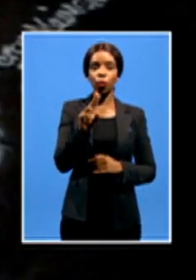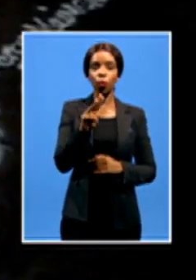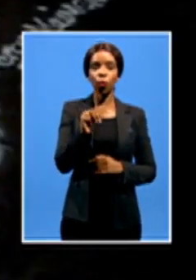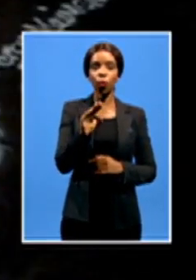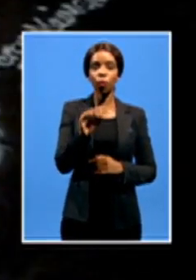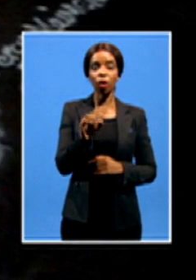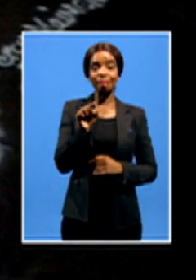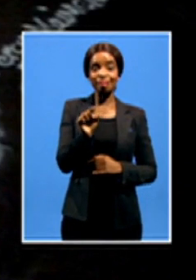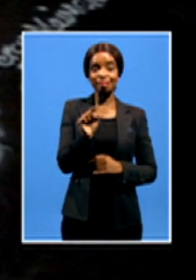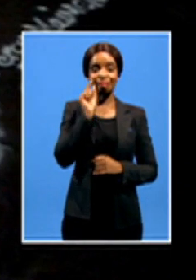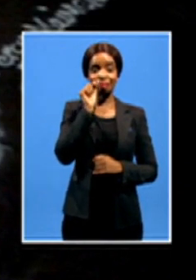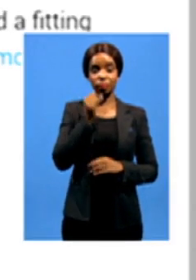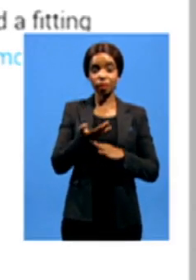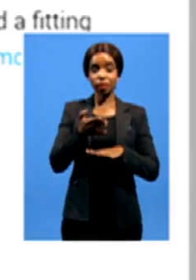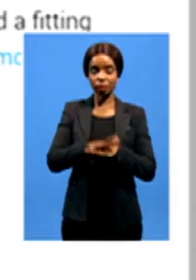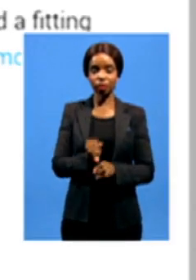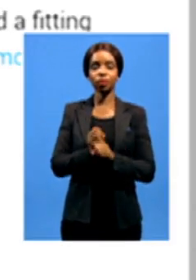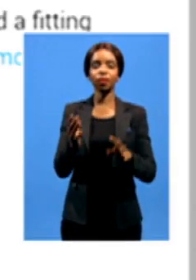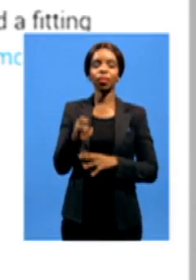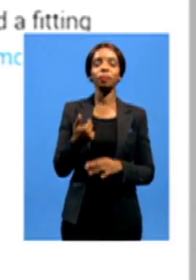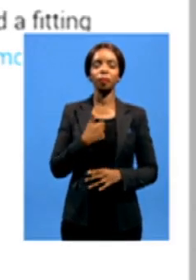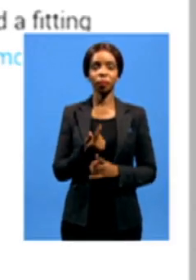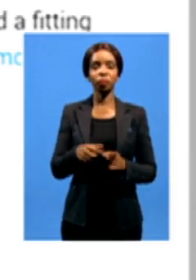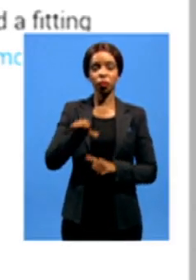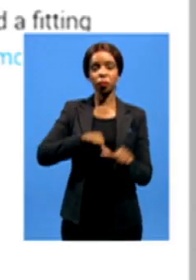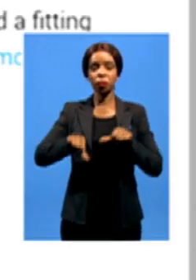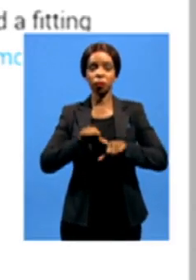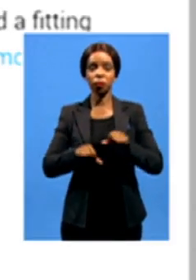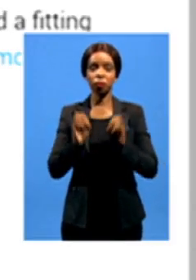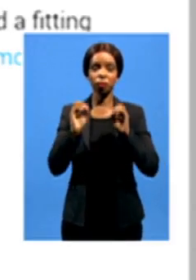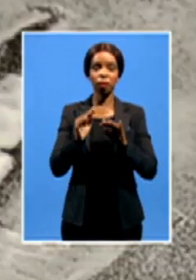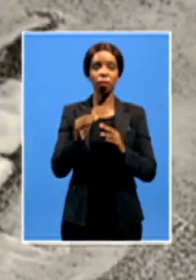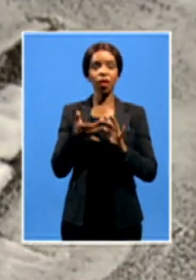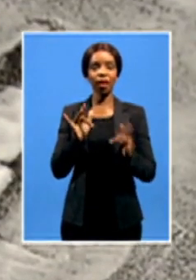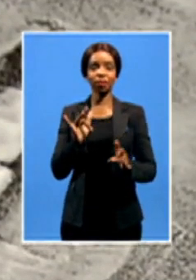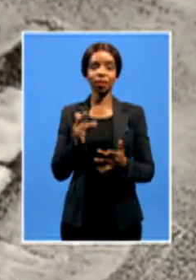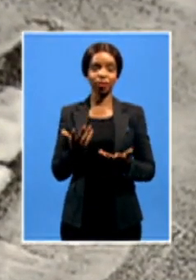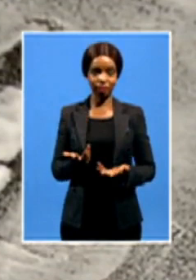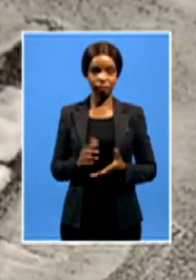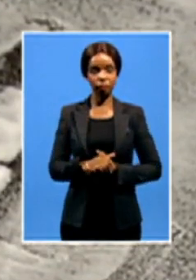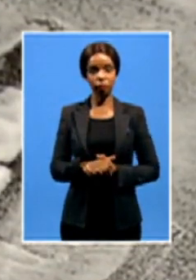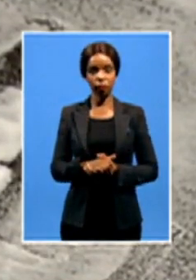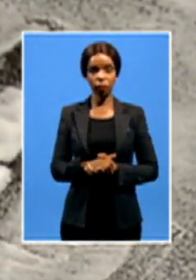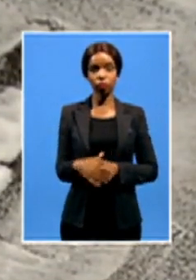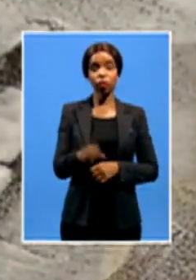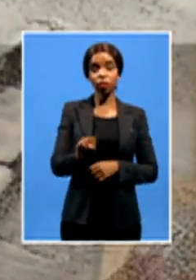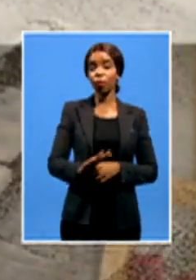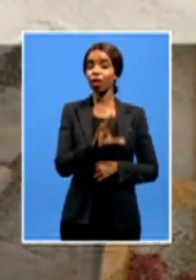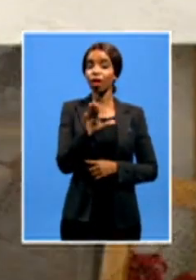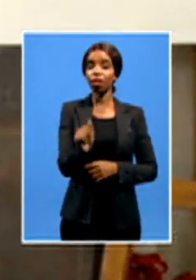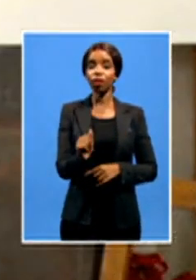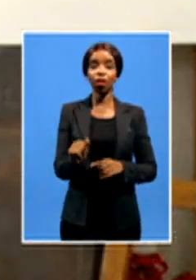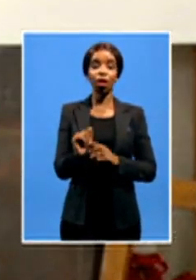portrait of Joe Mafela, which went viral on internet. Like South Africa as a whole, like we